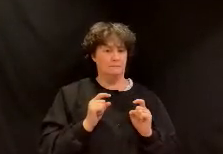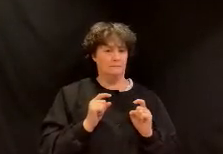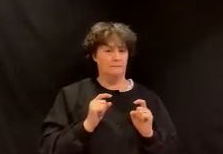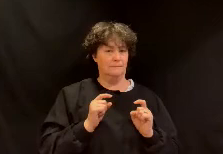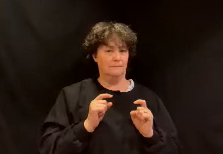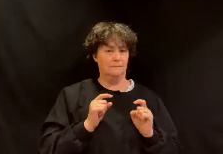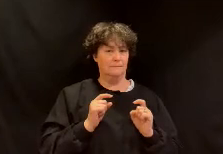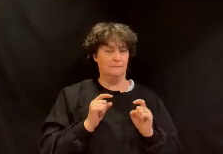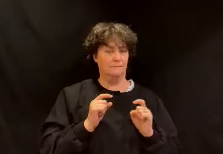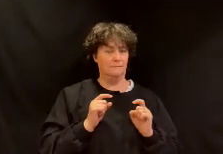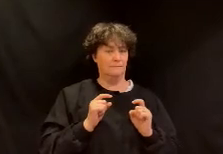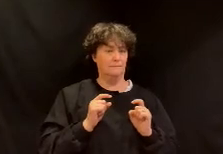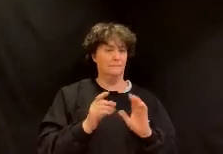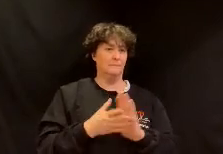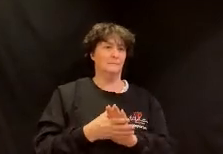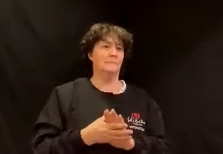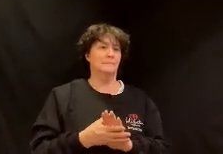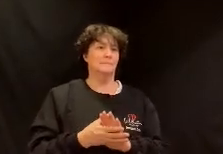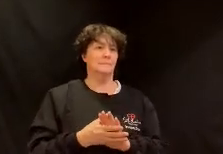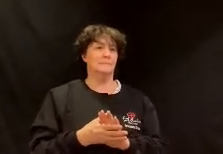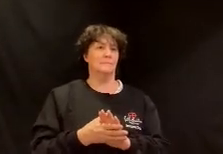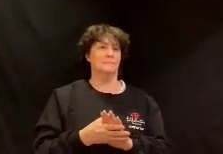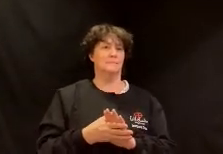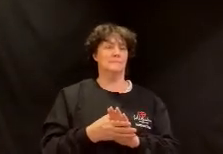You guys all right?